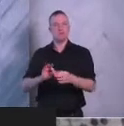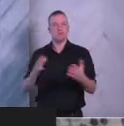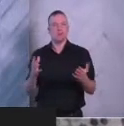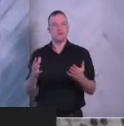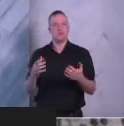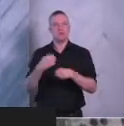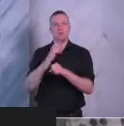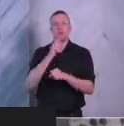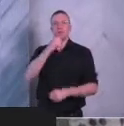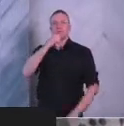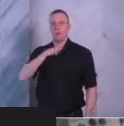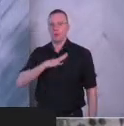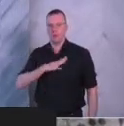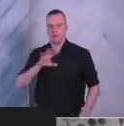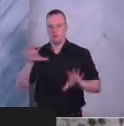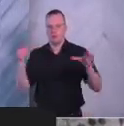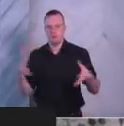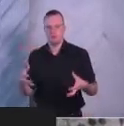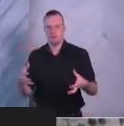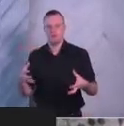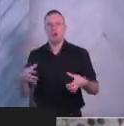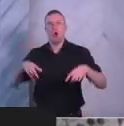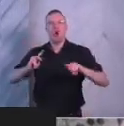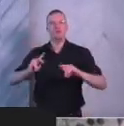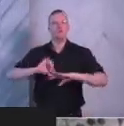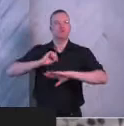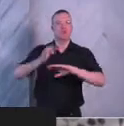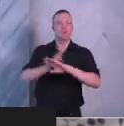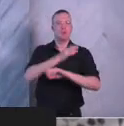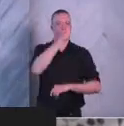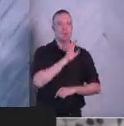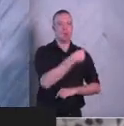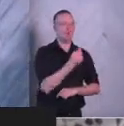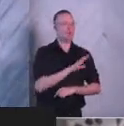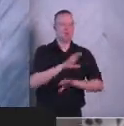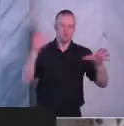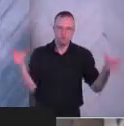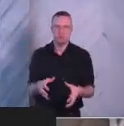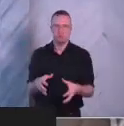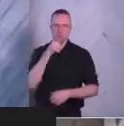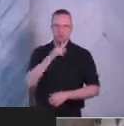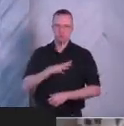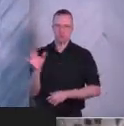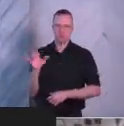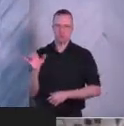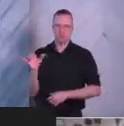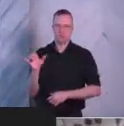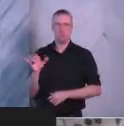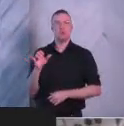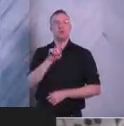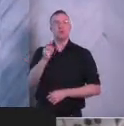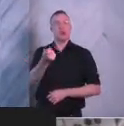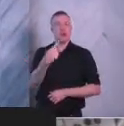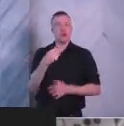women have the opportunity to also be entrepreneurs. One of the questions that you ask is about